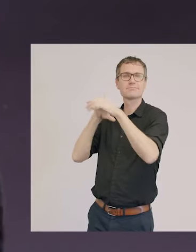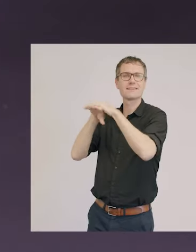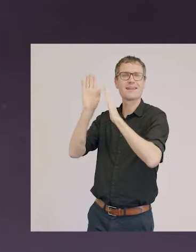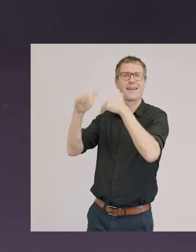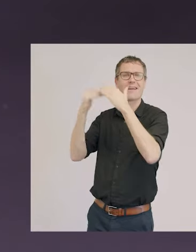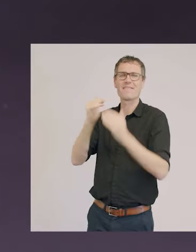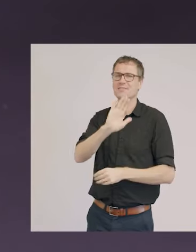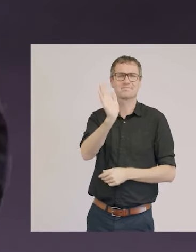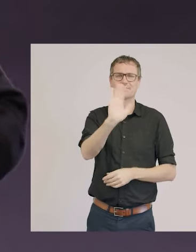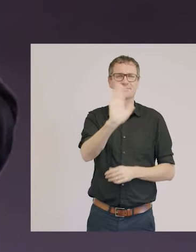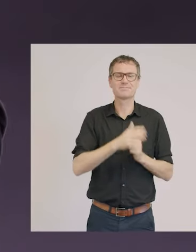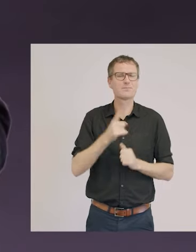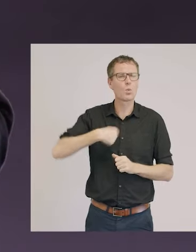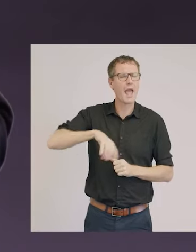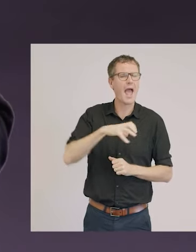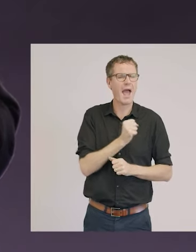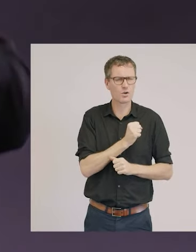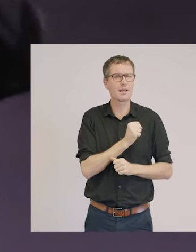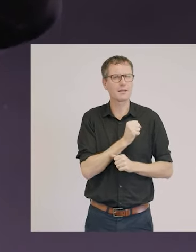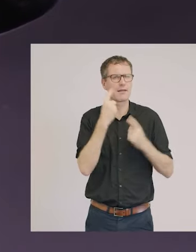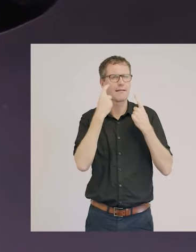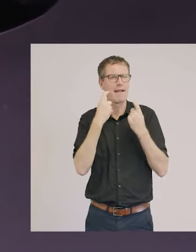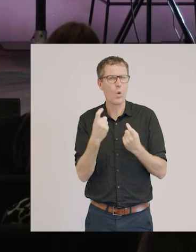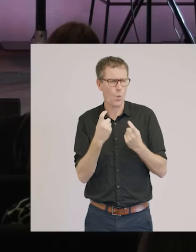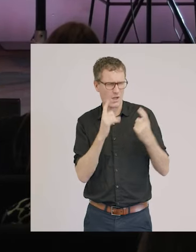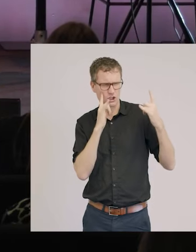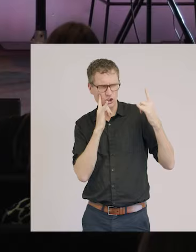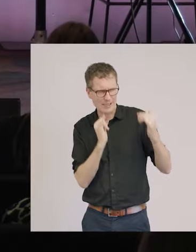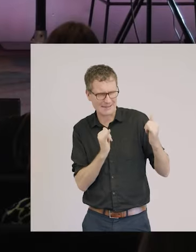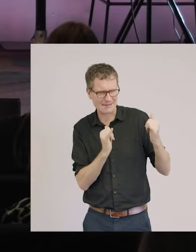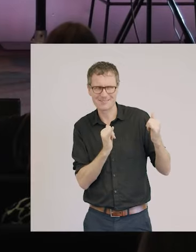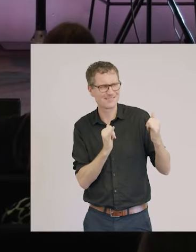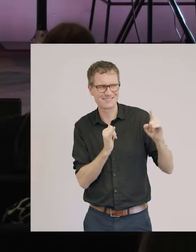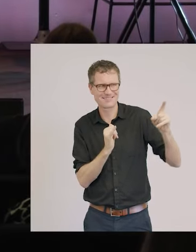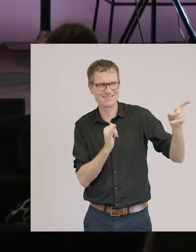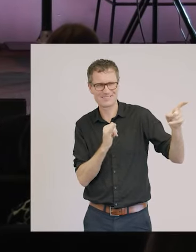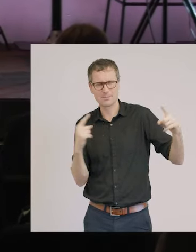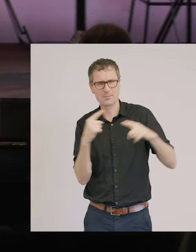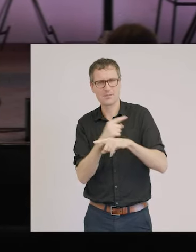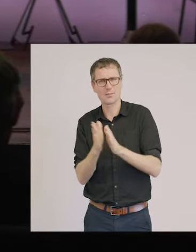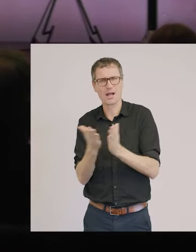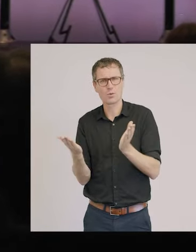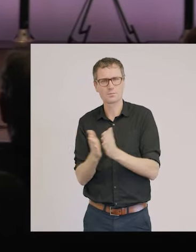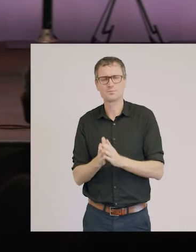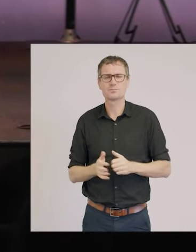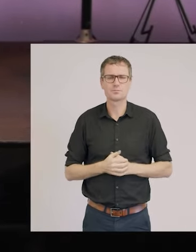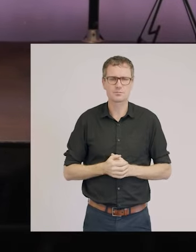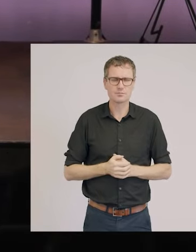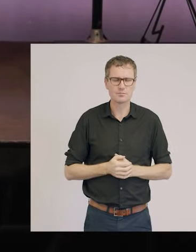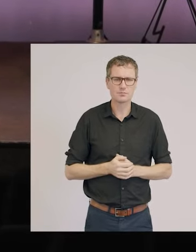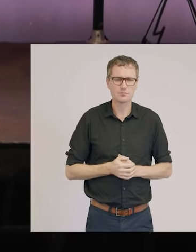heaven. It's a different Jesus, and we've got to have our antennae up and think, oh my goodness, this is